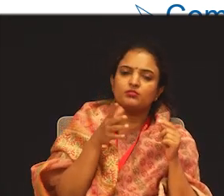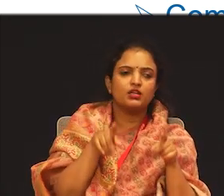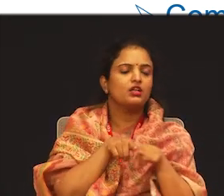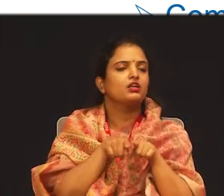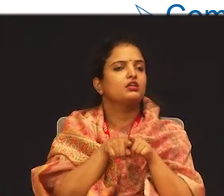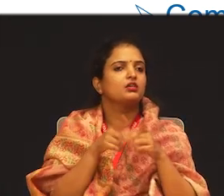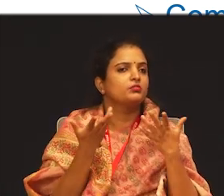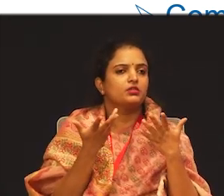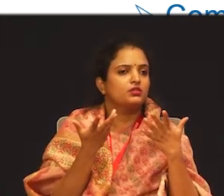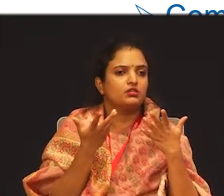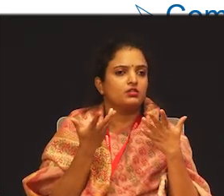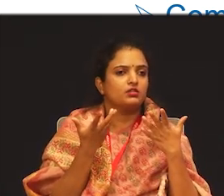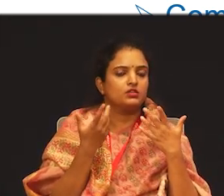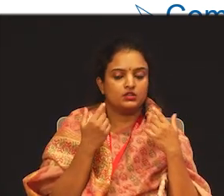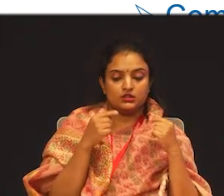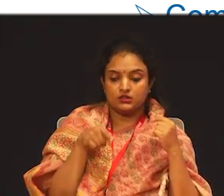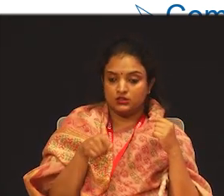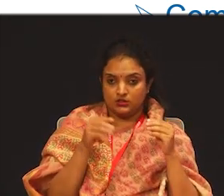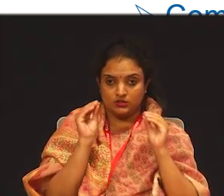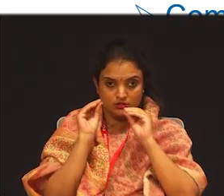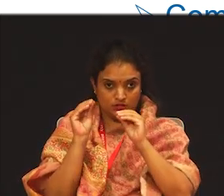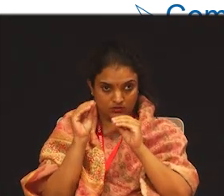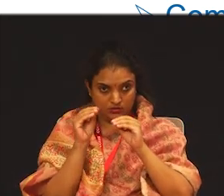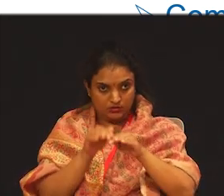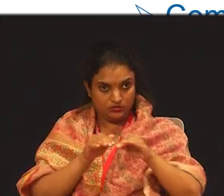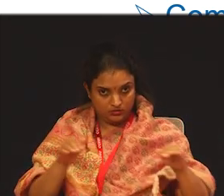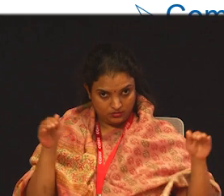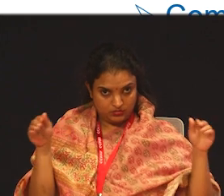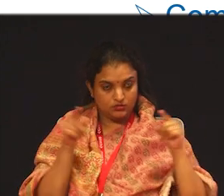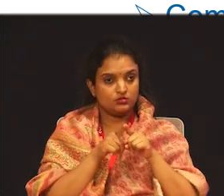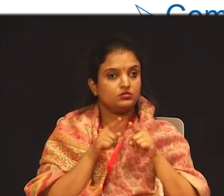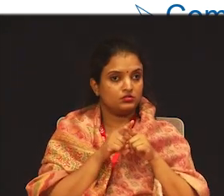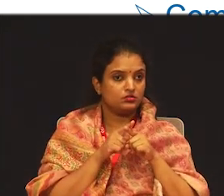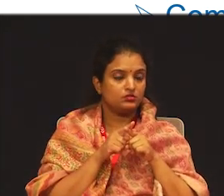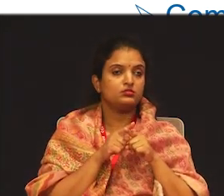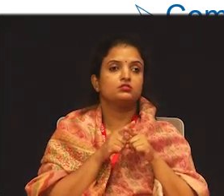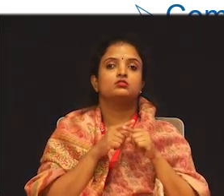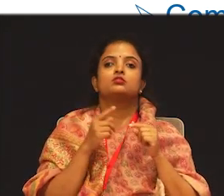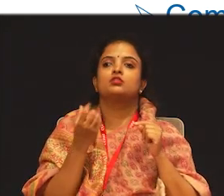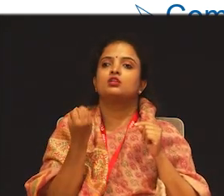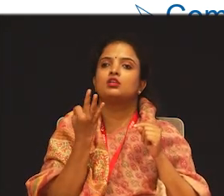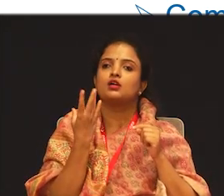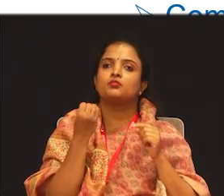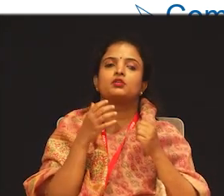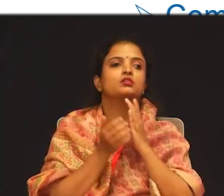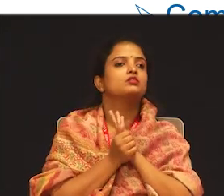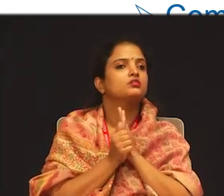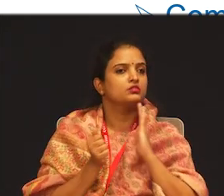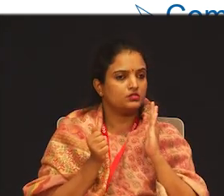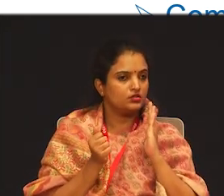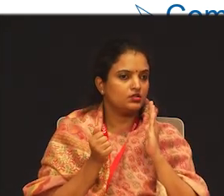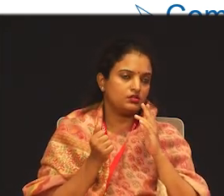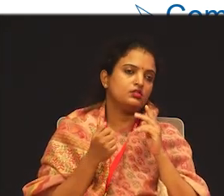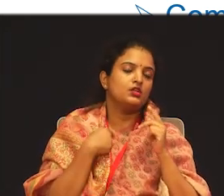be when we are teaching children alphabets or numeracy skills, when we are